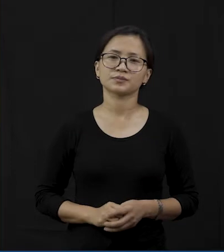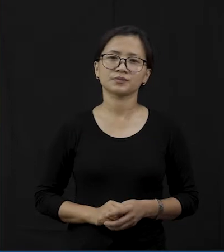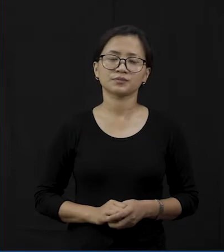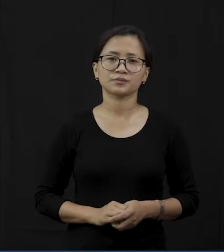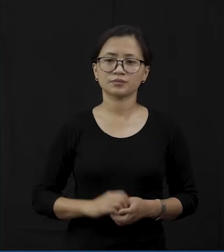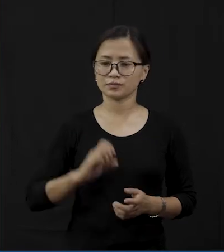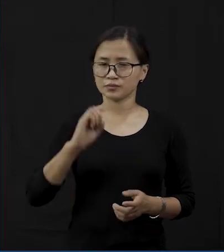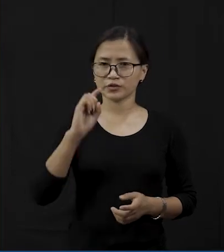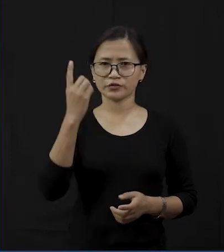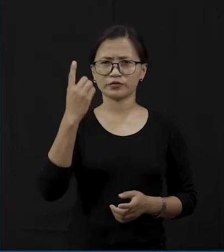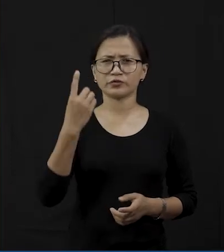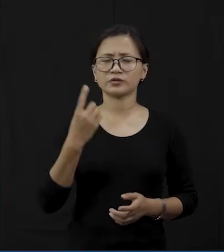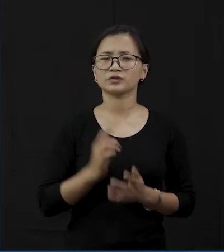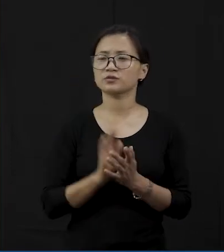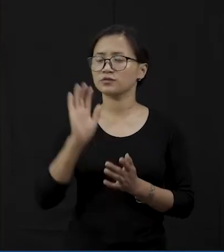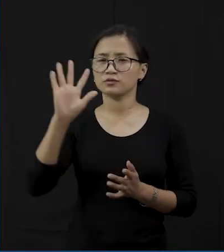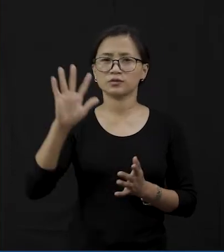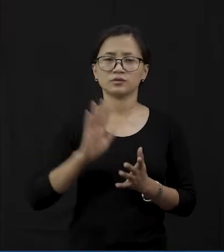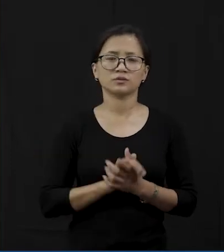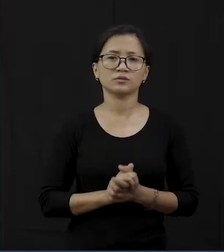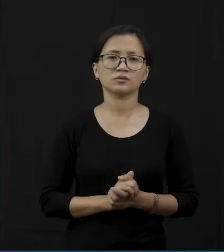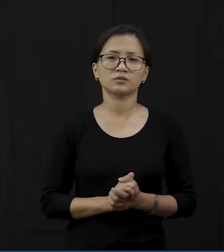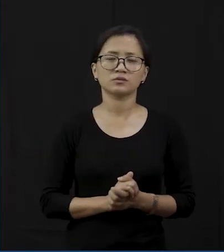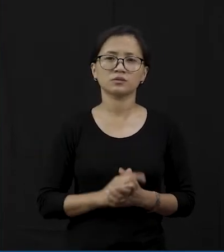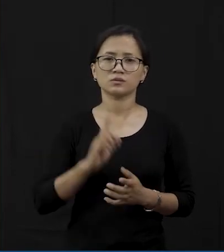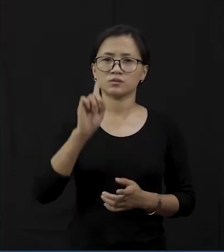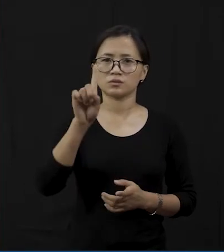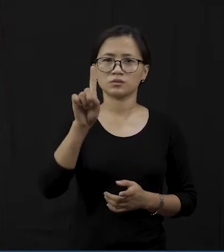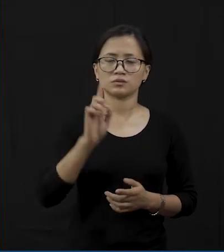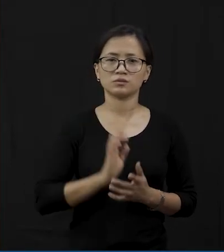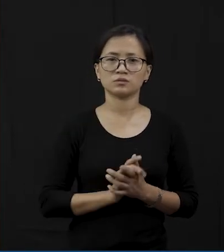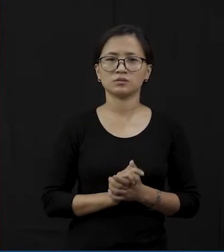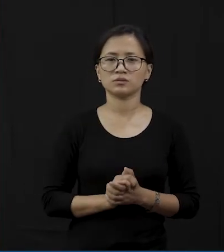So the first 5 odd are which numbers? 1,